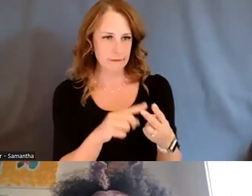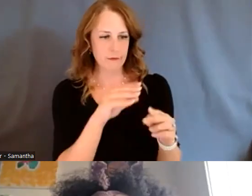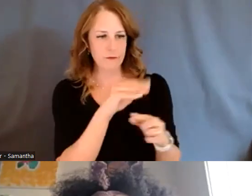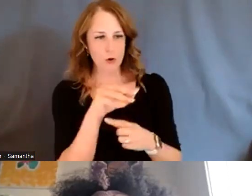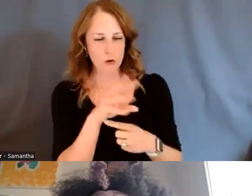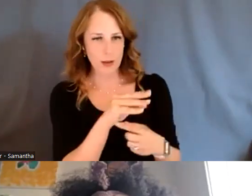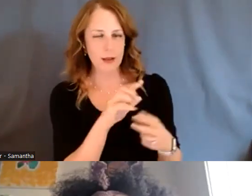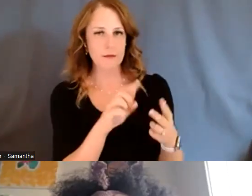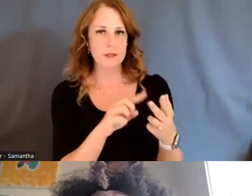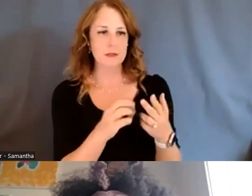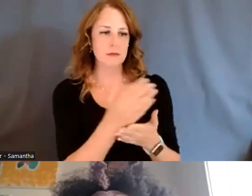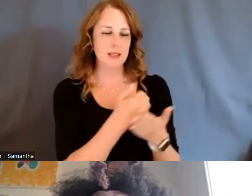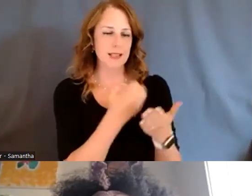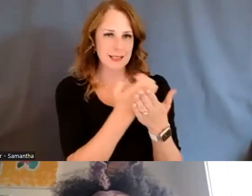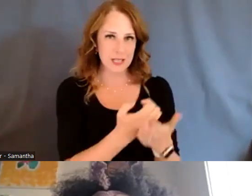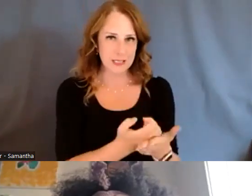you where you need to go.